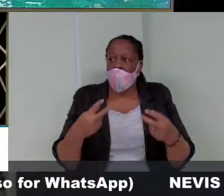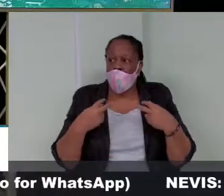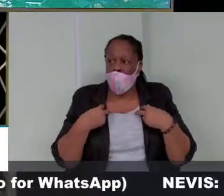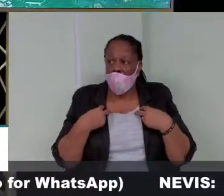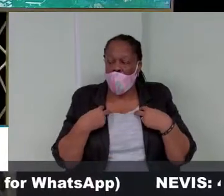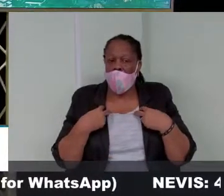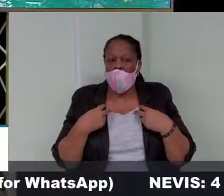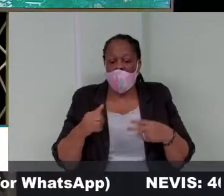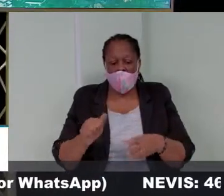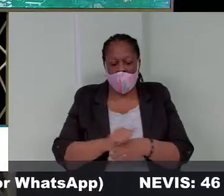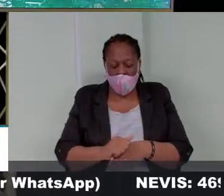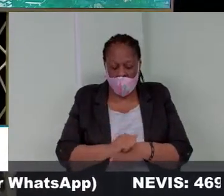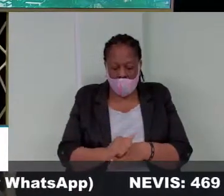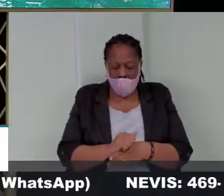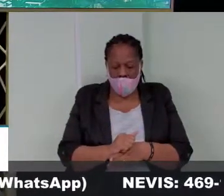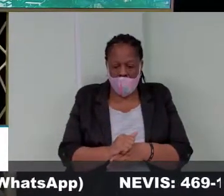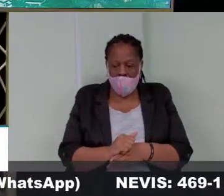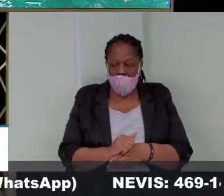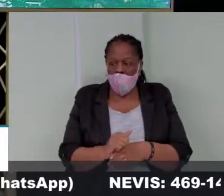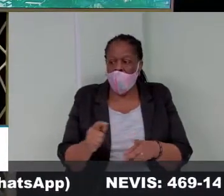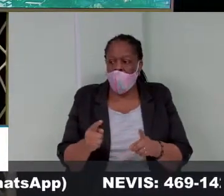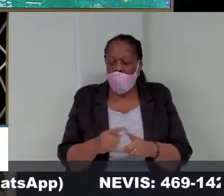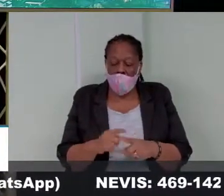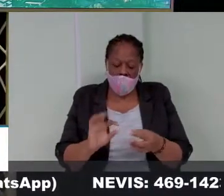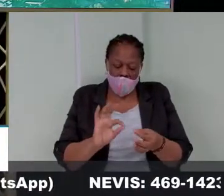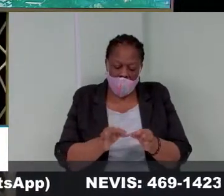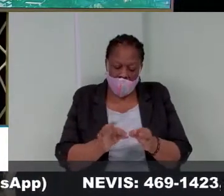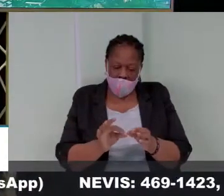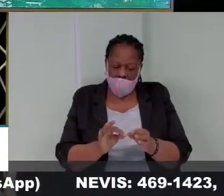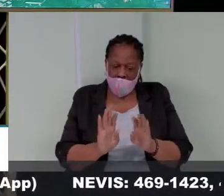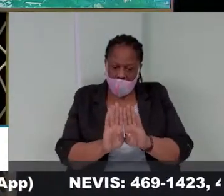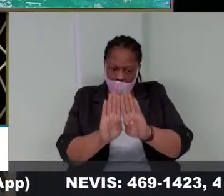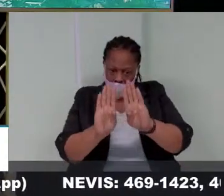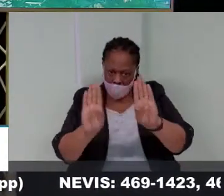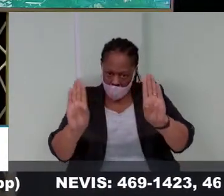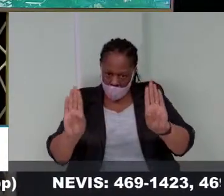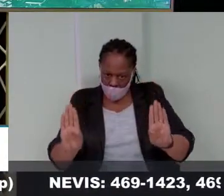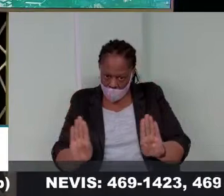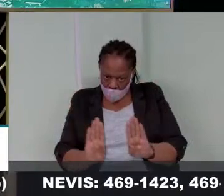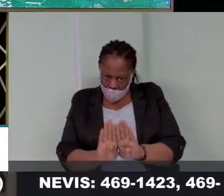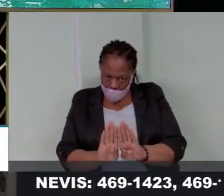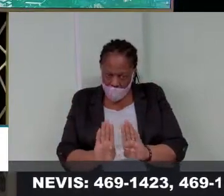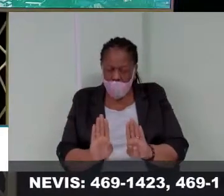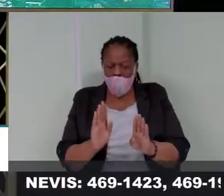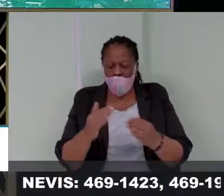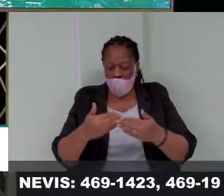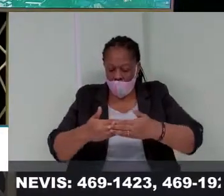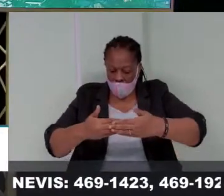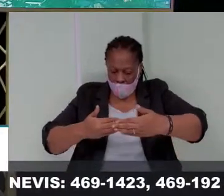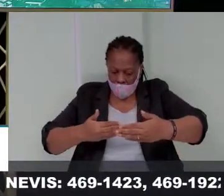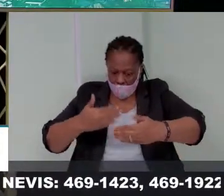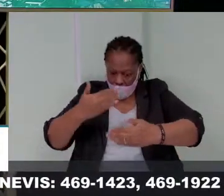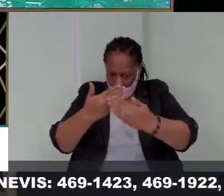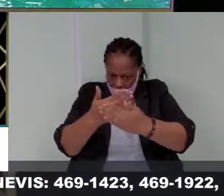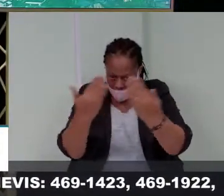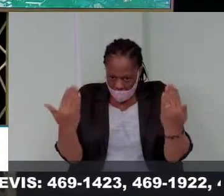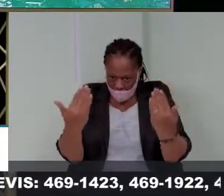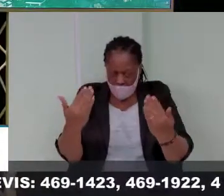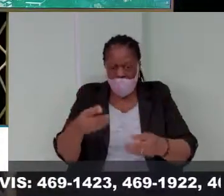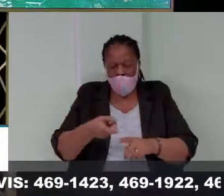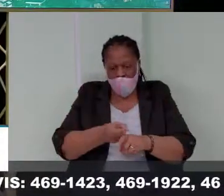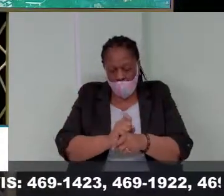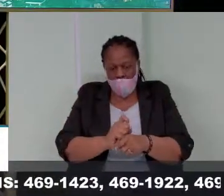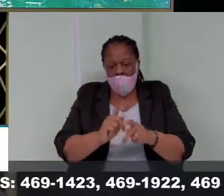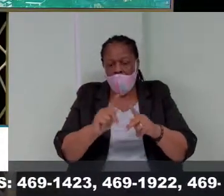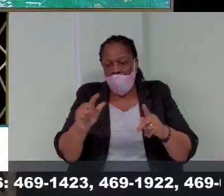been trained, they would have done some retrofitting, and they would have employed the necessary protocols and procedures